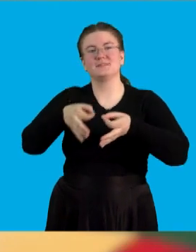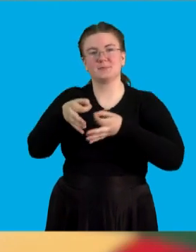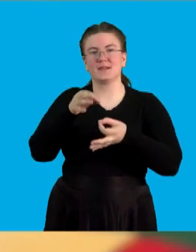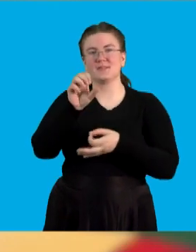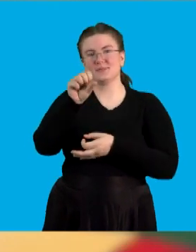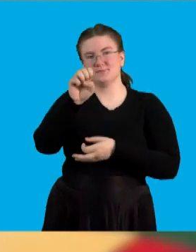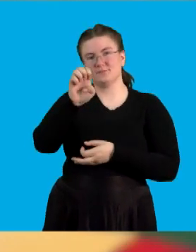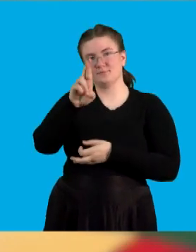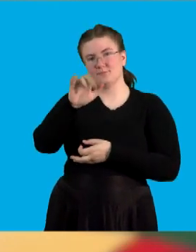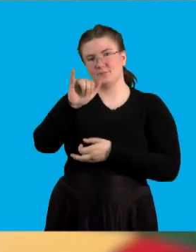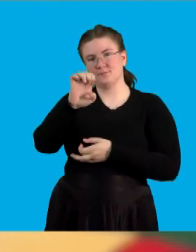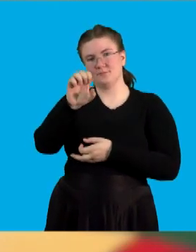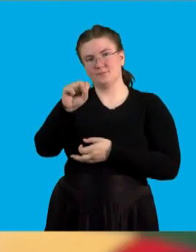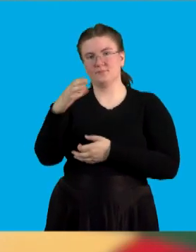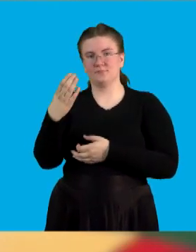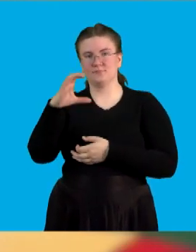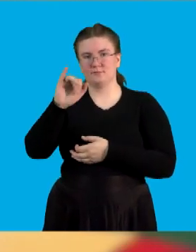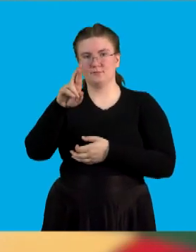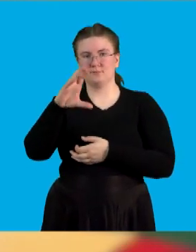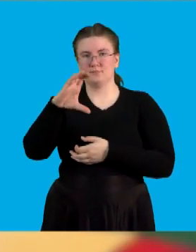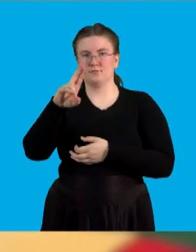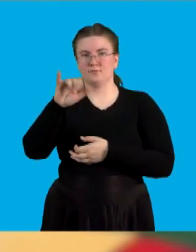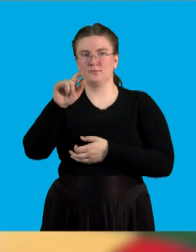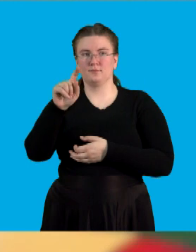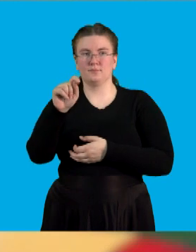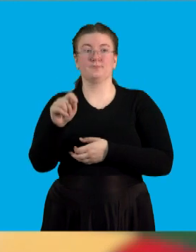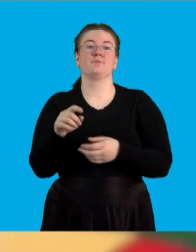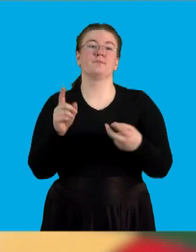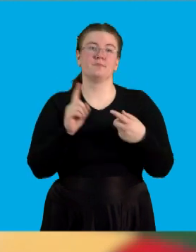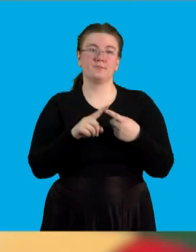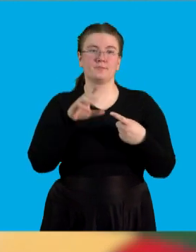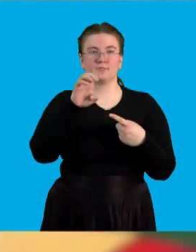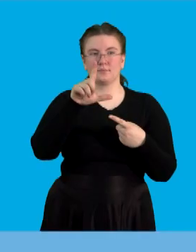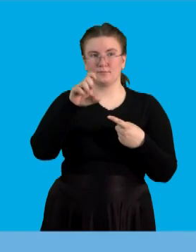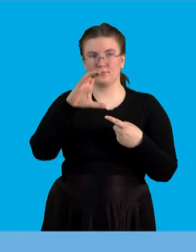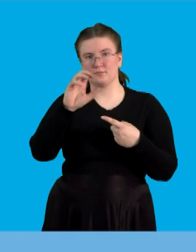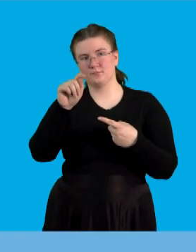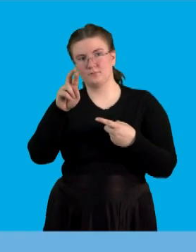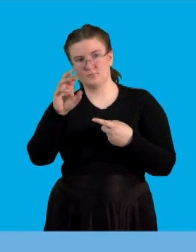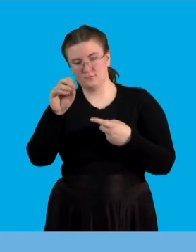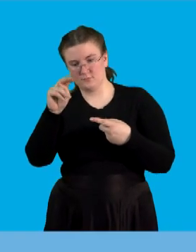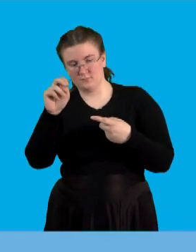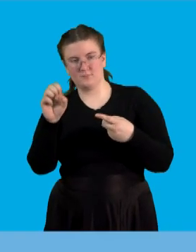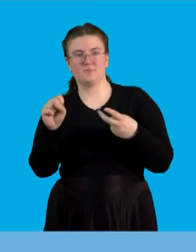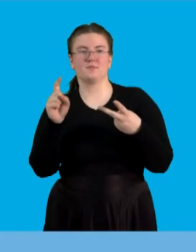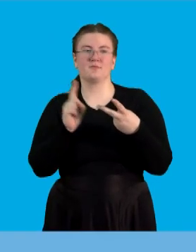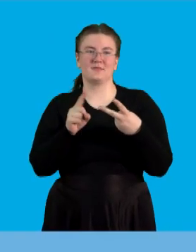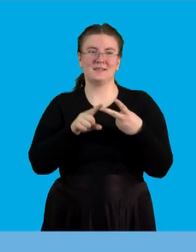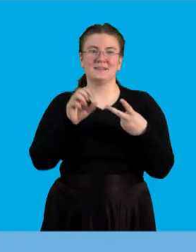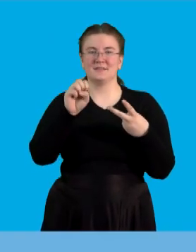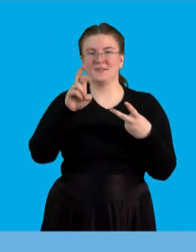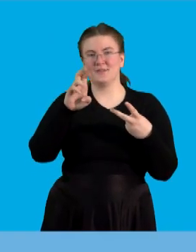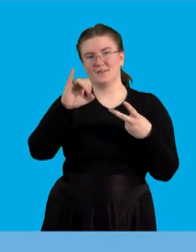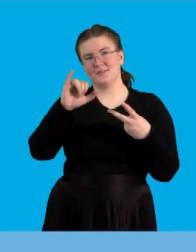when we are looking at the series circuit. So we're going to be using words such as electrons, a series circuit, electric